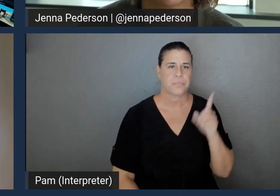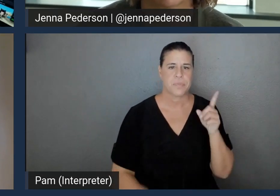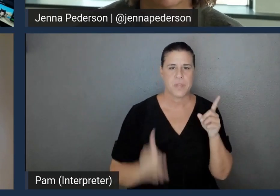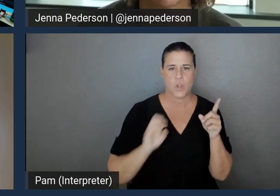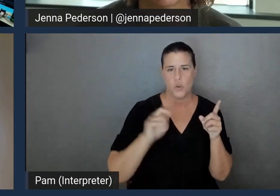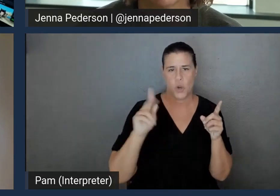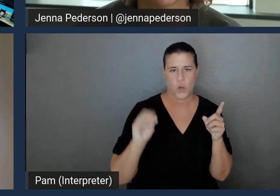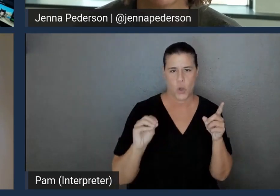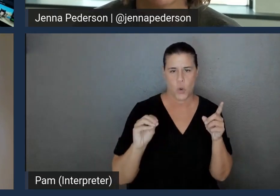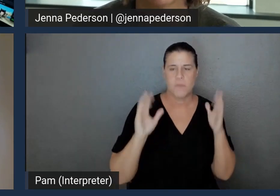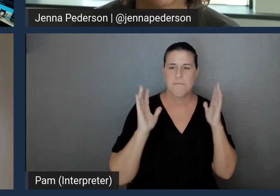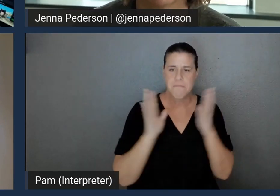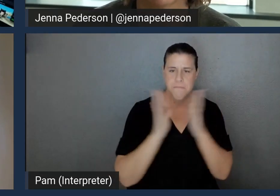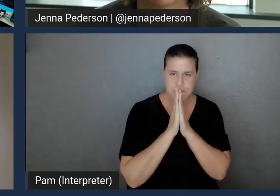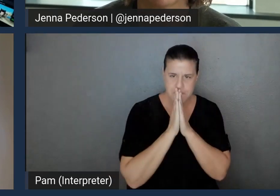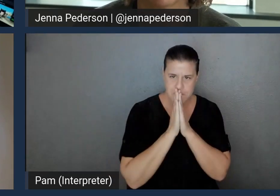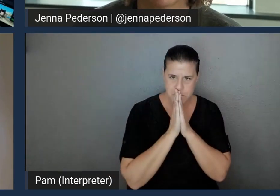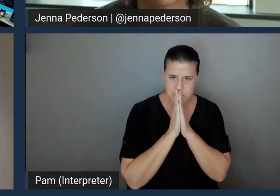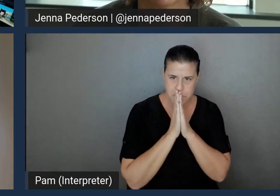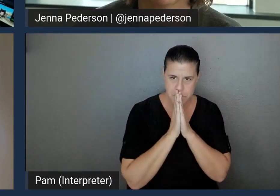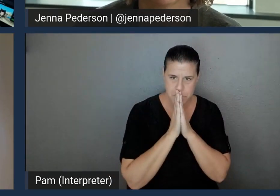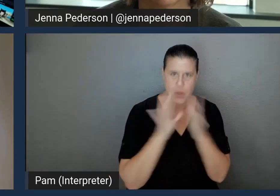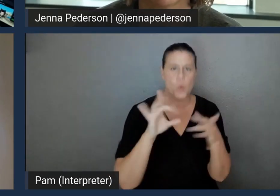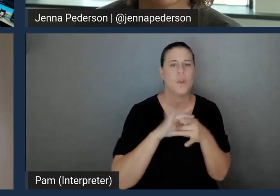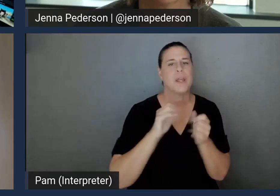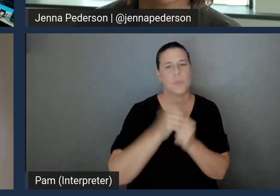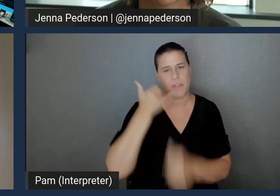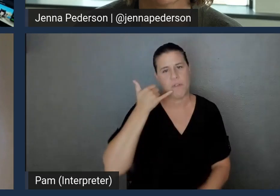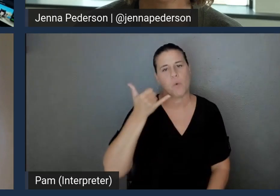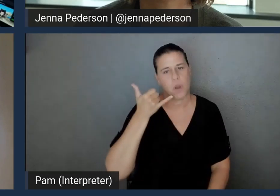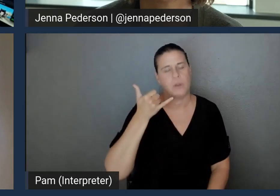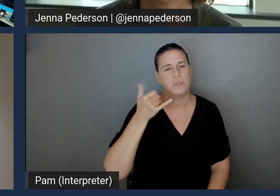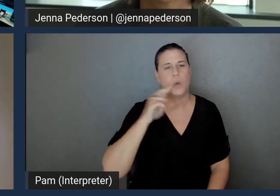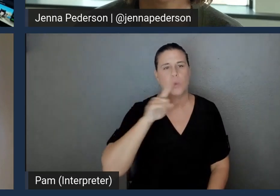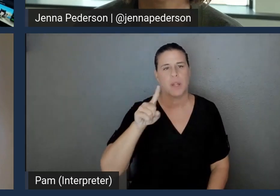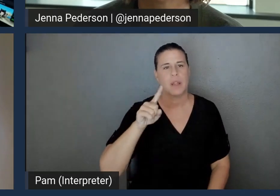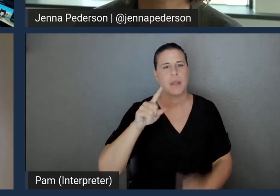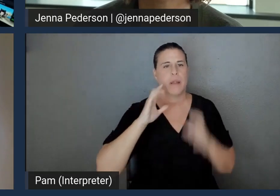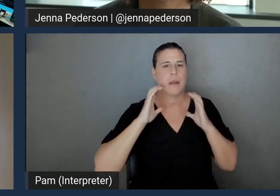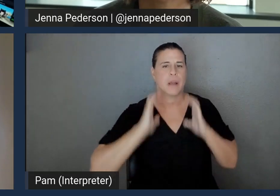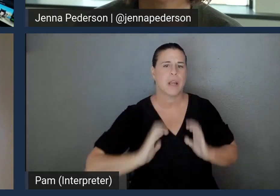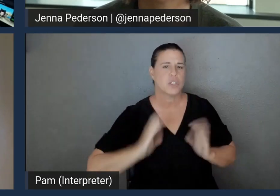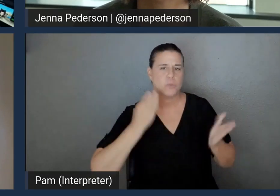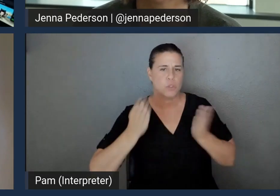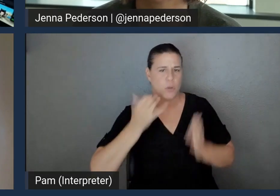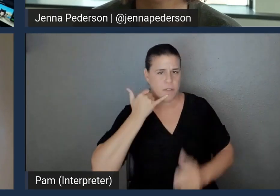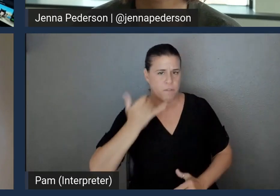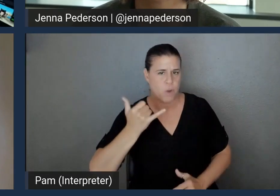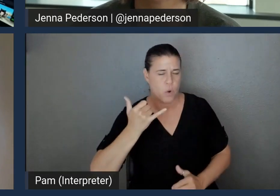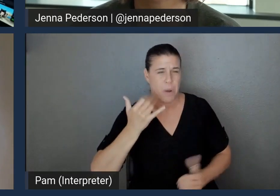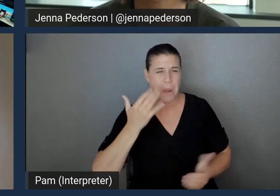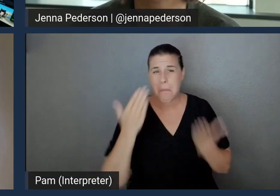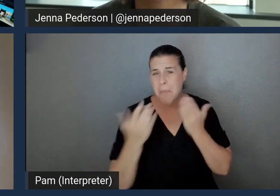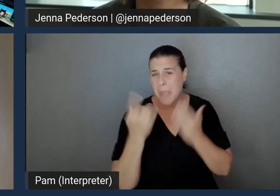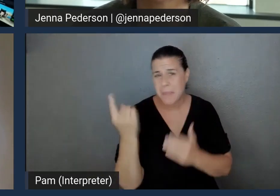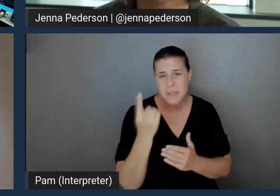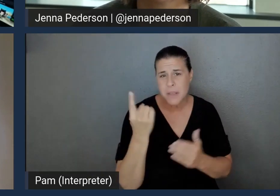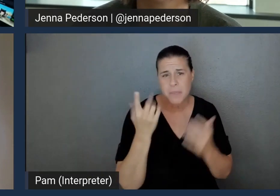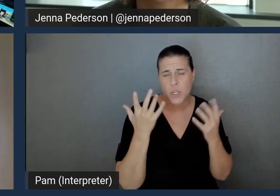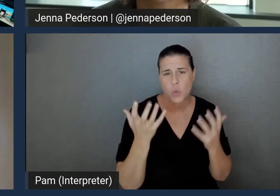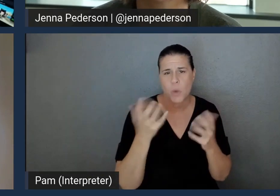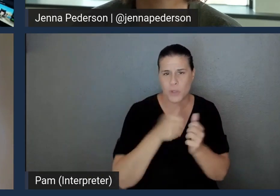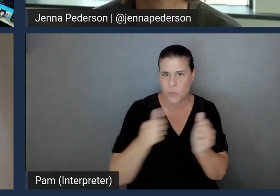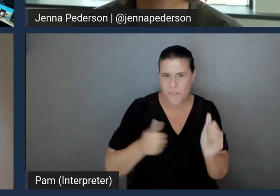Now, so when it comes to a phone call, especially on a customer service phone call, there might be something you want to